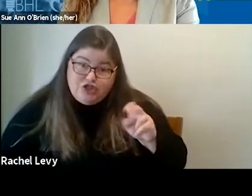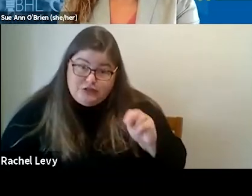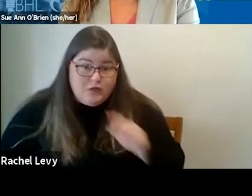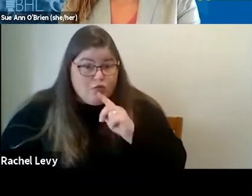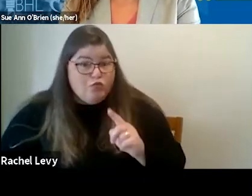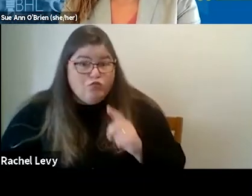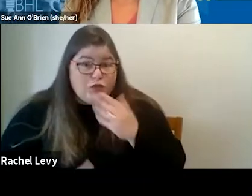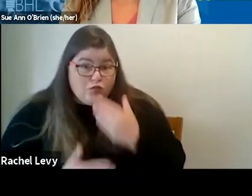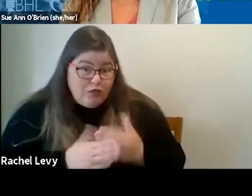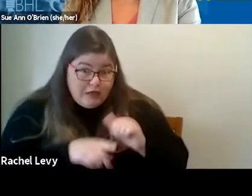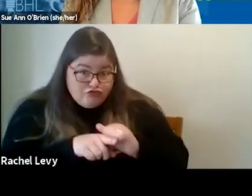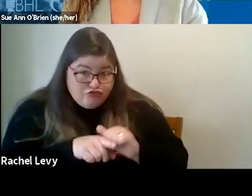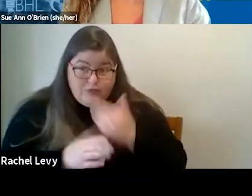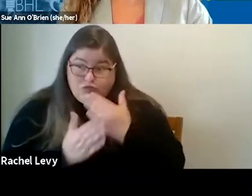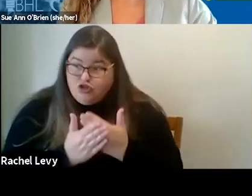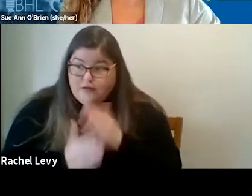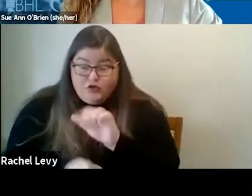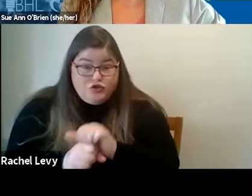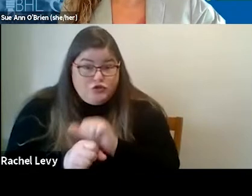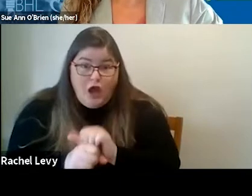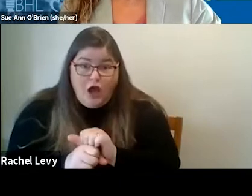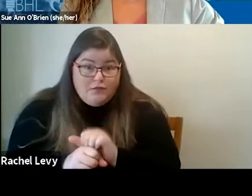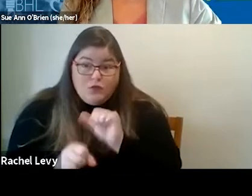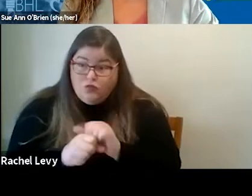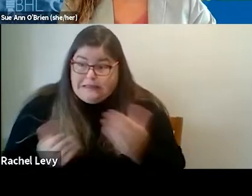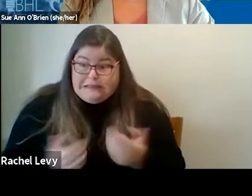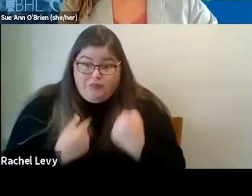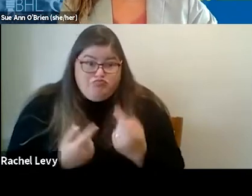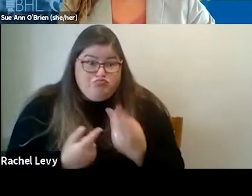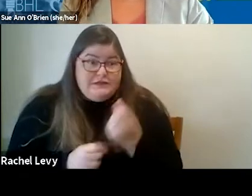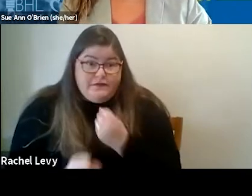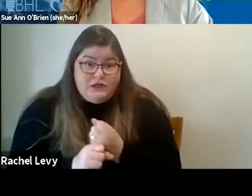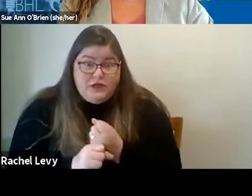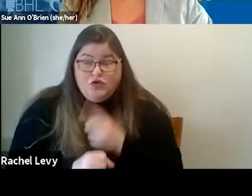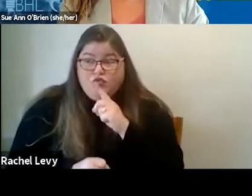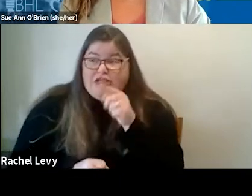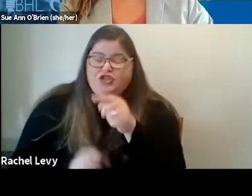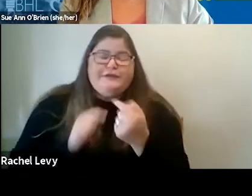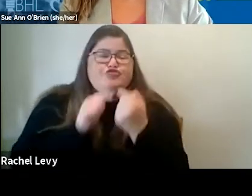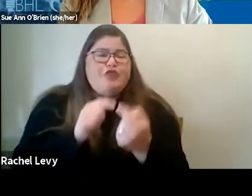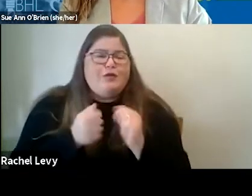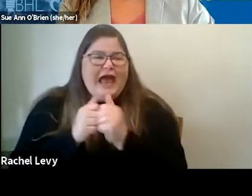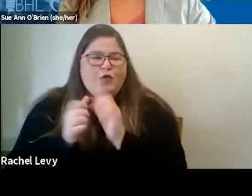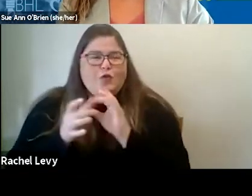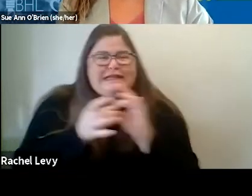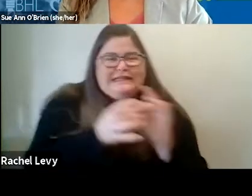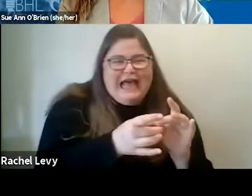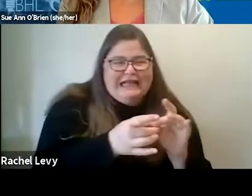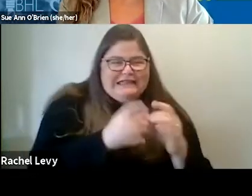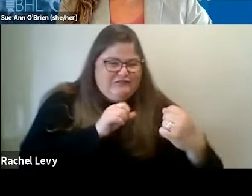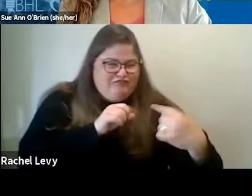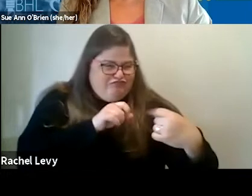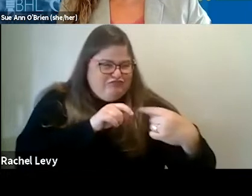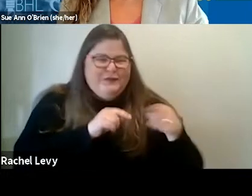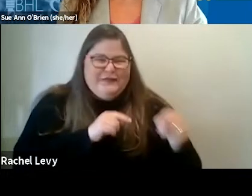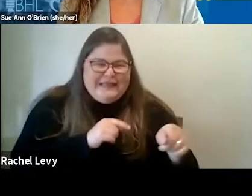well-trained, good at what she does, had worked for us for several years. She really struggled to connect with him. And of course, he